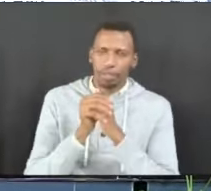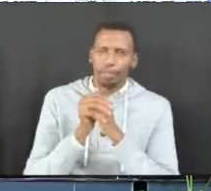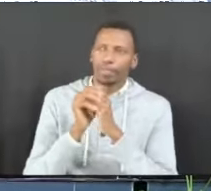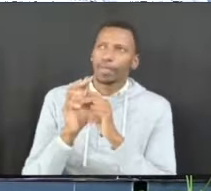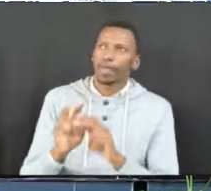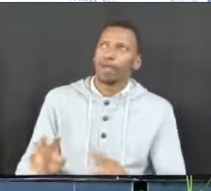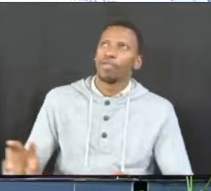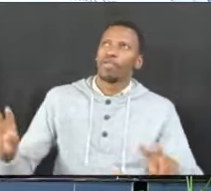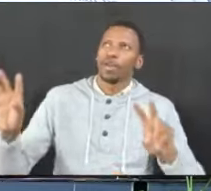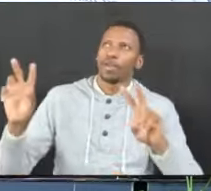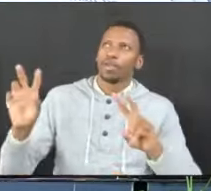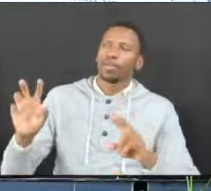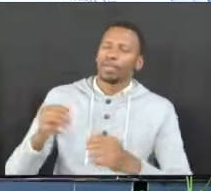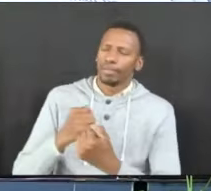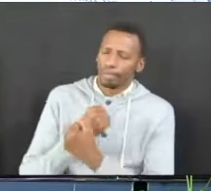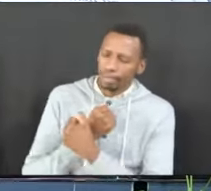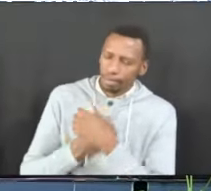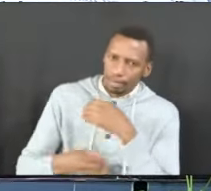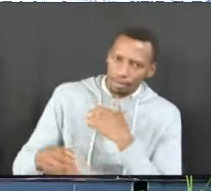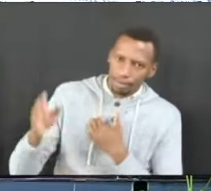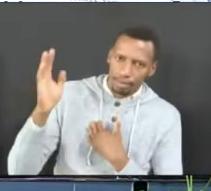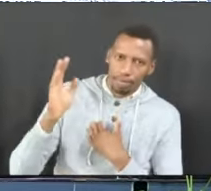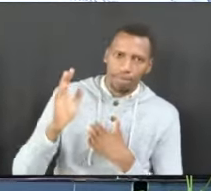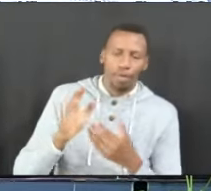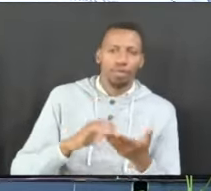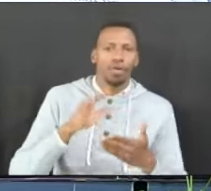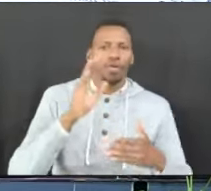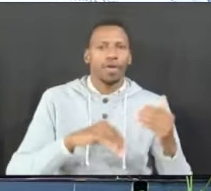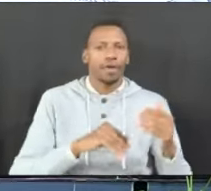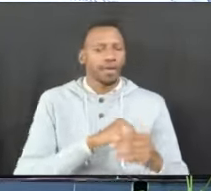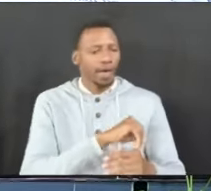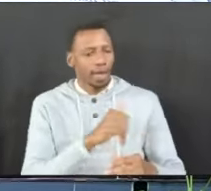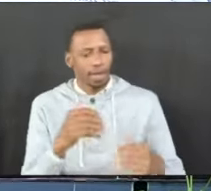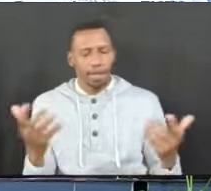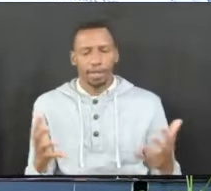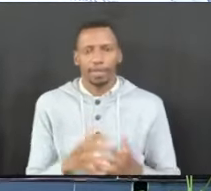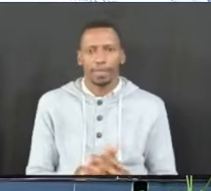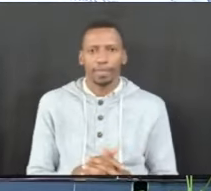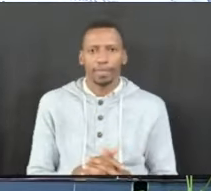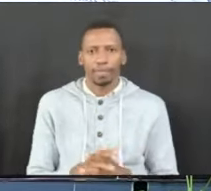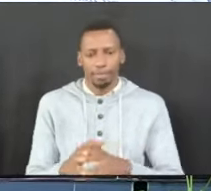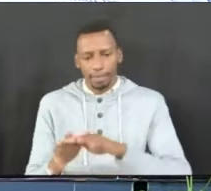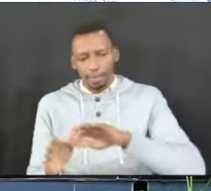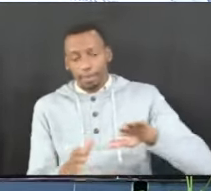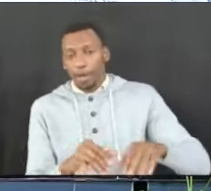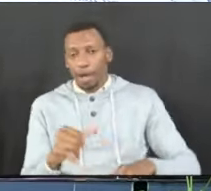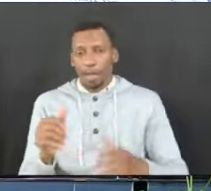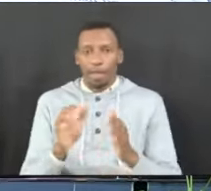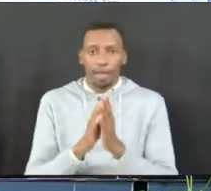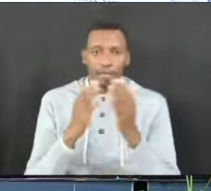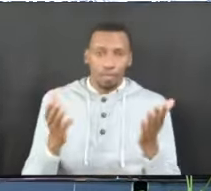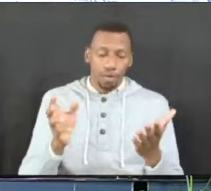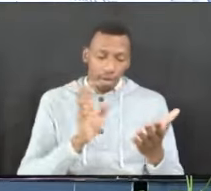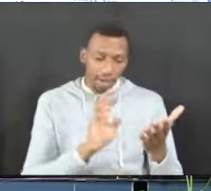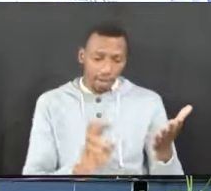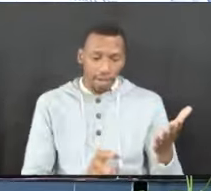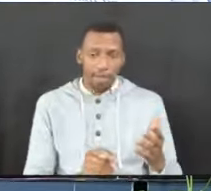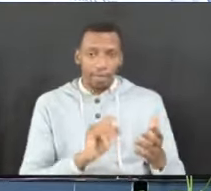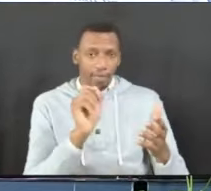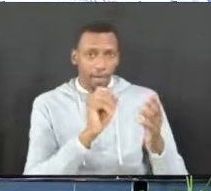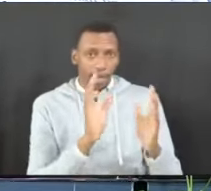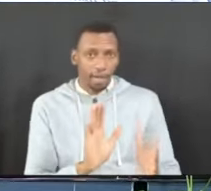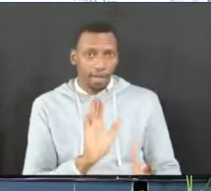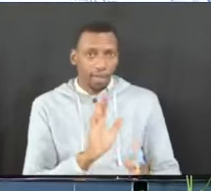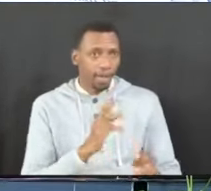God above everything else. Then I read another book, and the writer, this book is called The